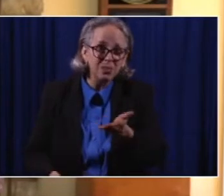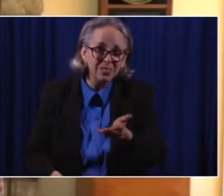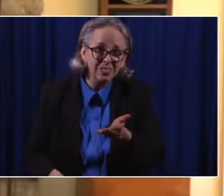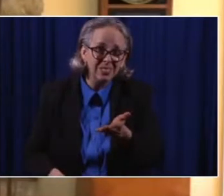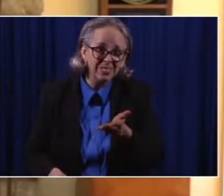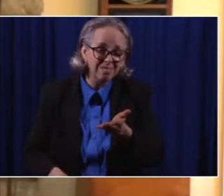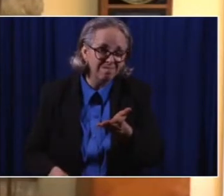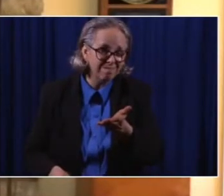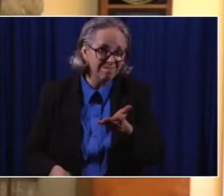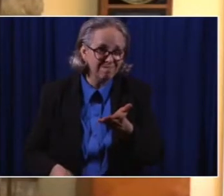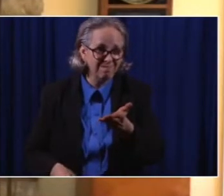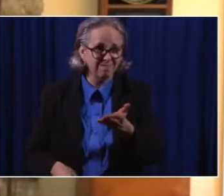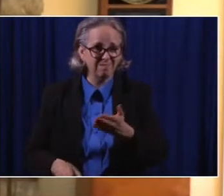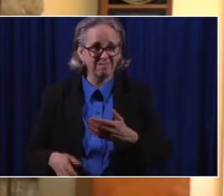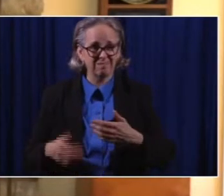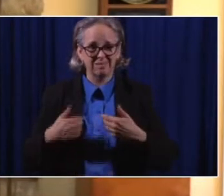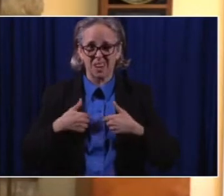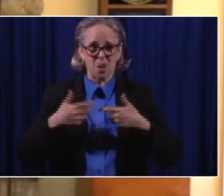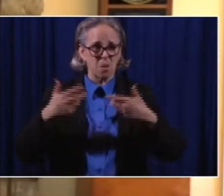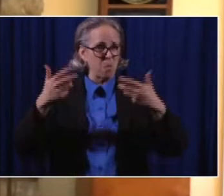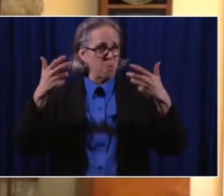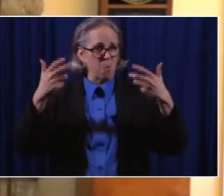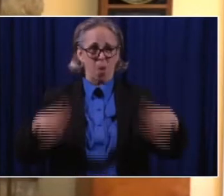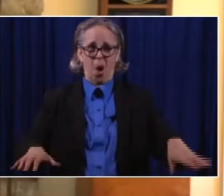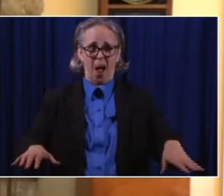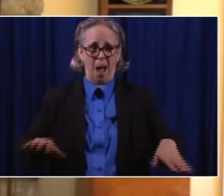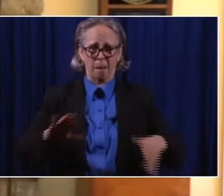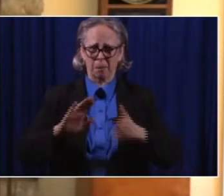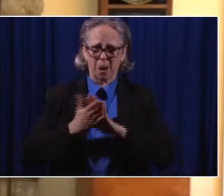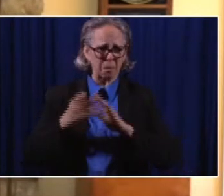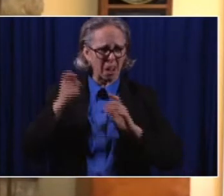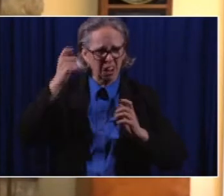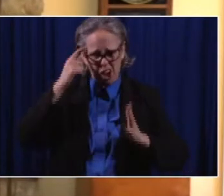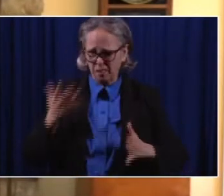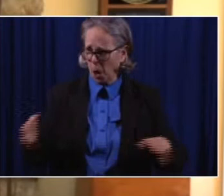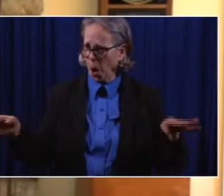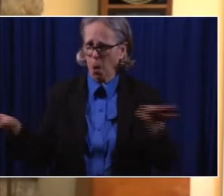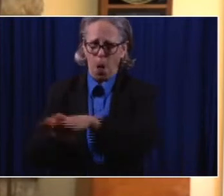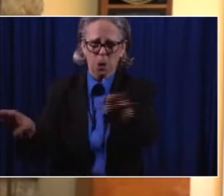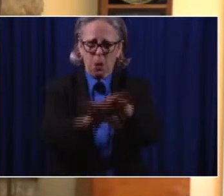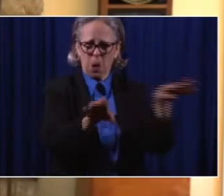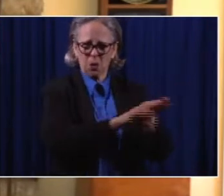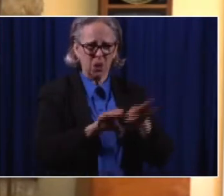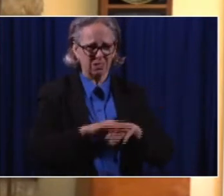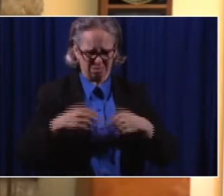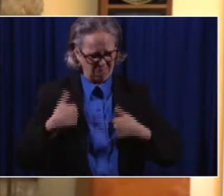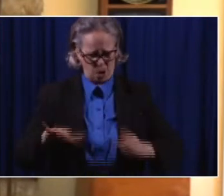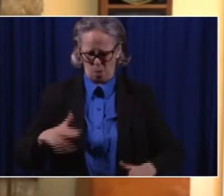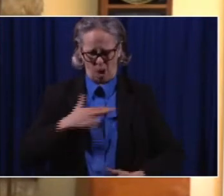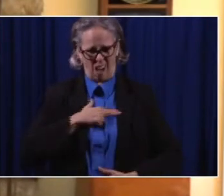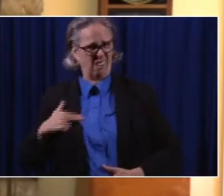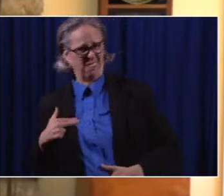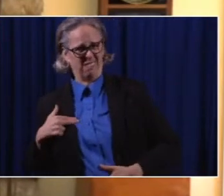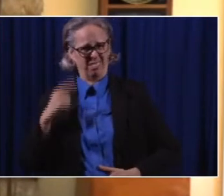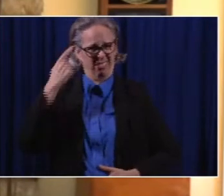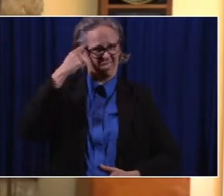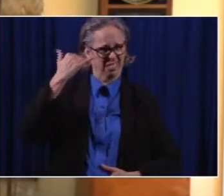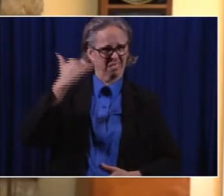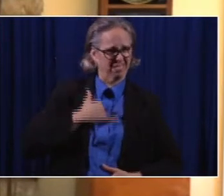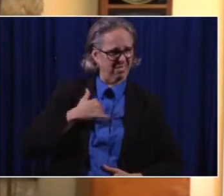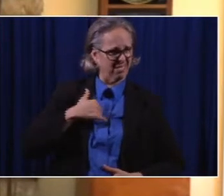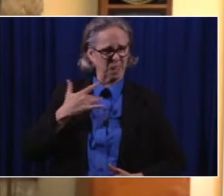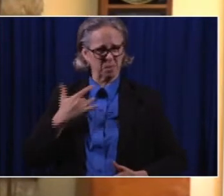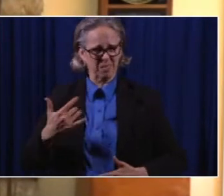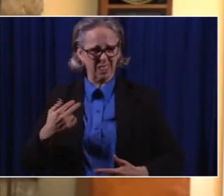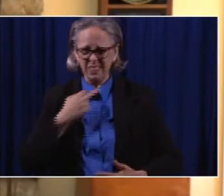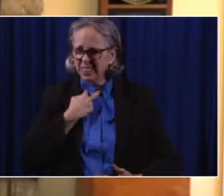I didn't run for governor to close stuff down. That's not what we want to do. But we're going to do what we have to do. And